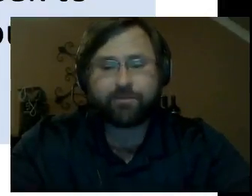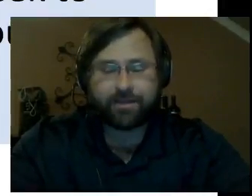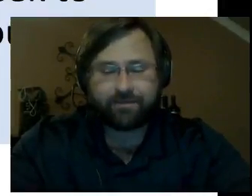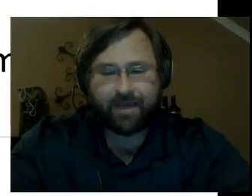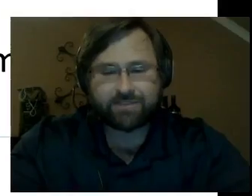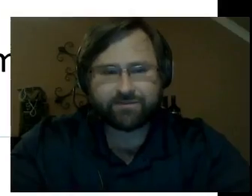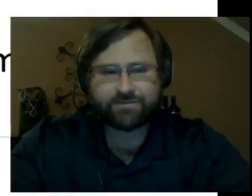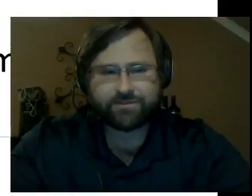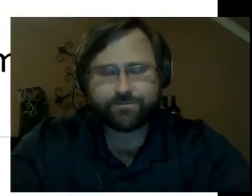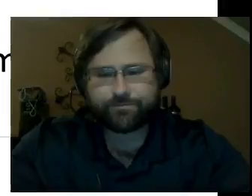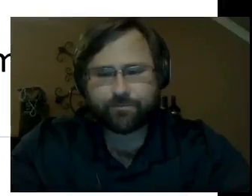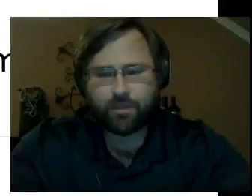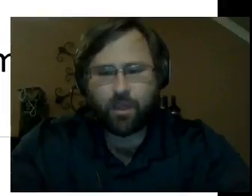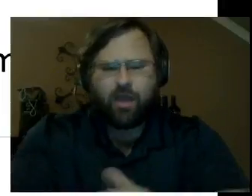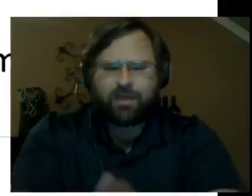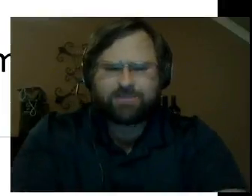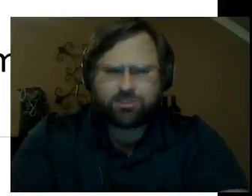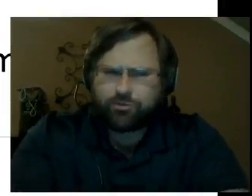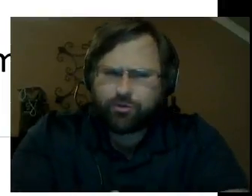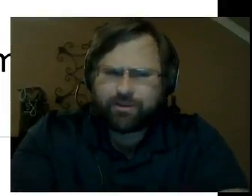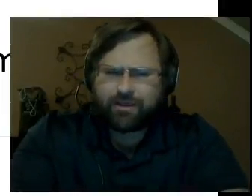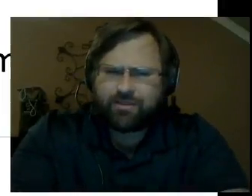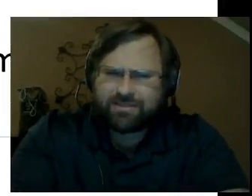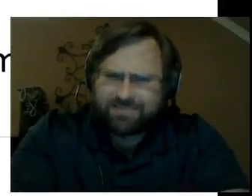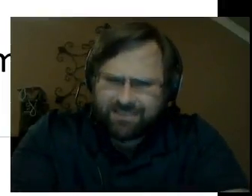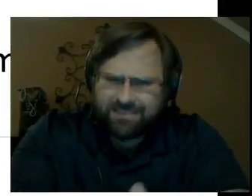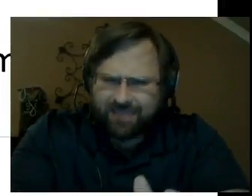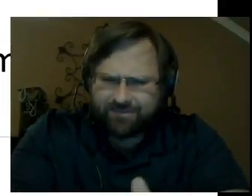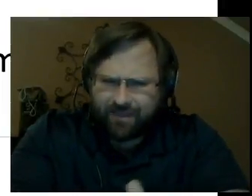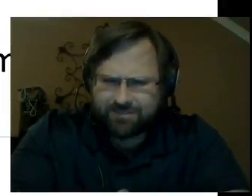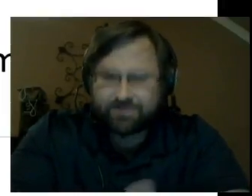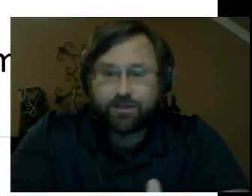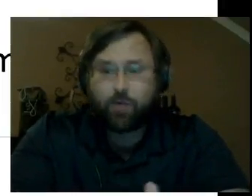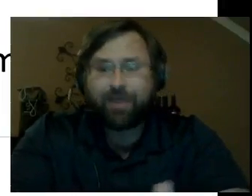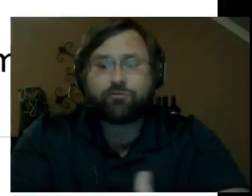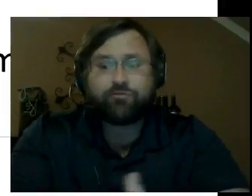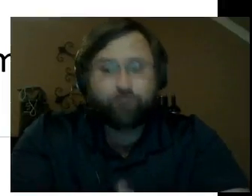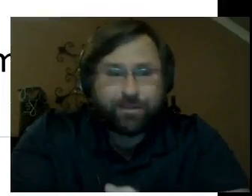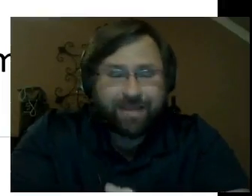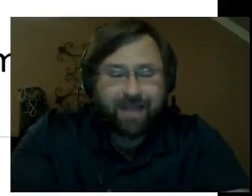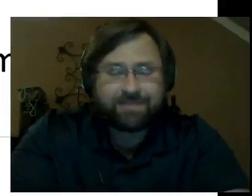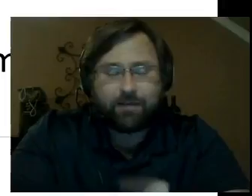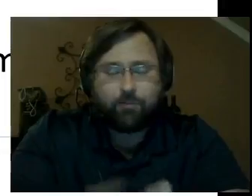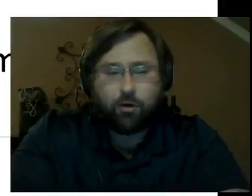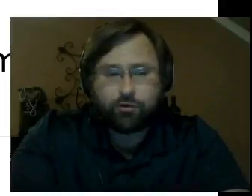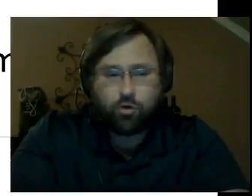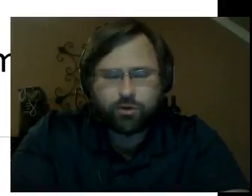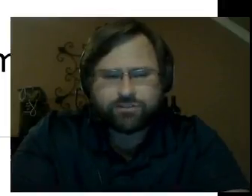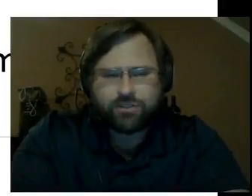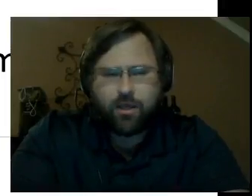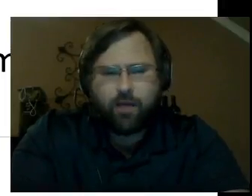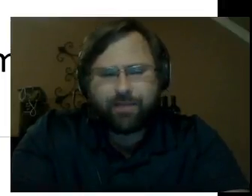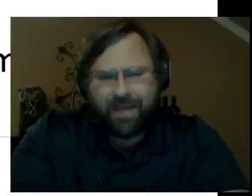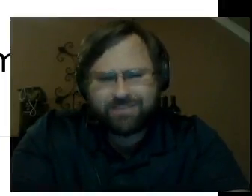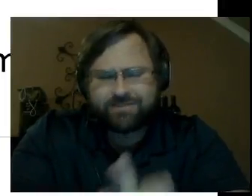modify the meaning of adjectives. It's also worth noting the syntax of adjectives. I know we haven't formally gotten to that part of the